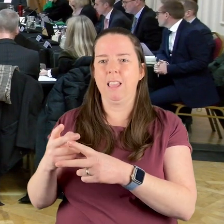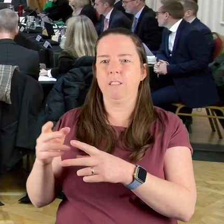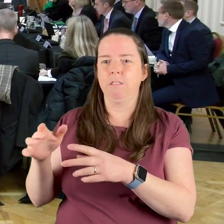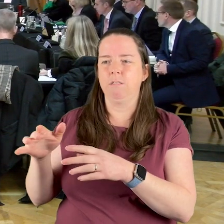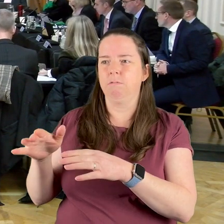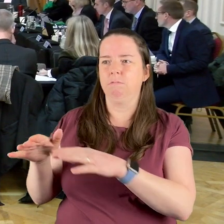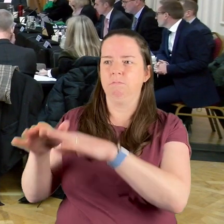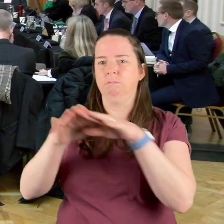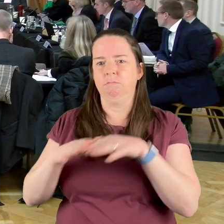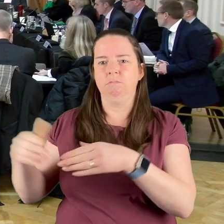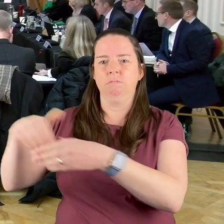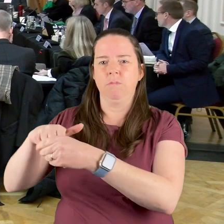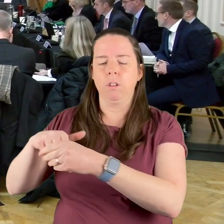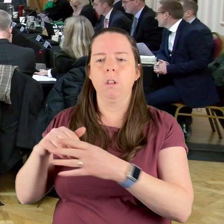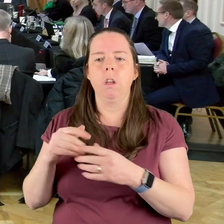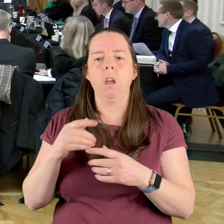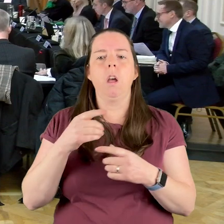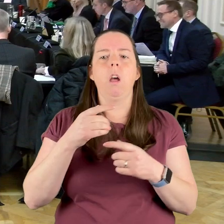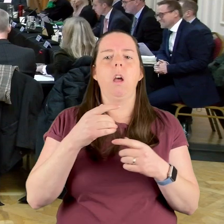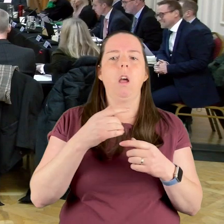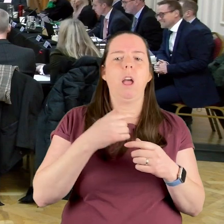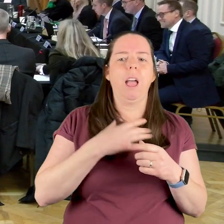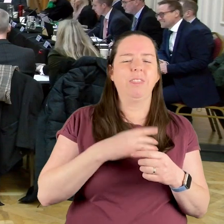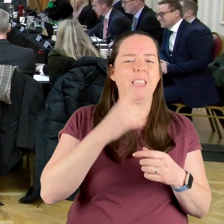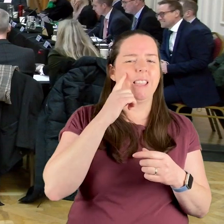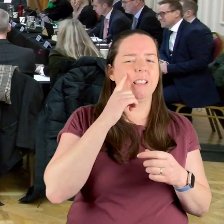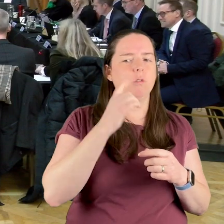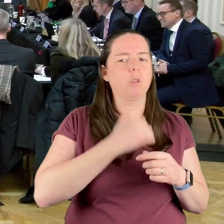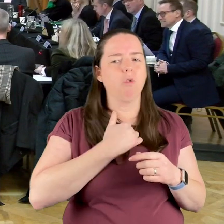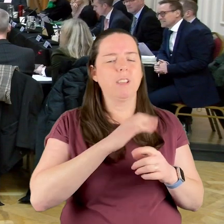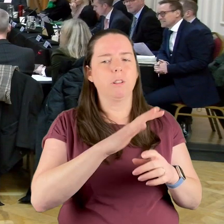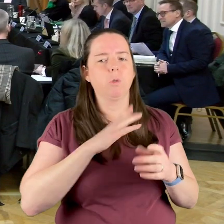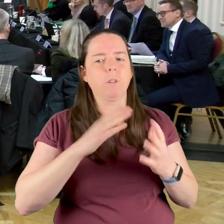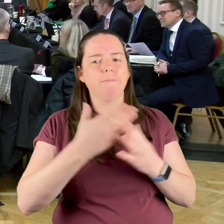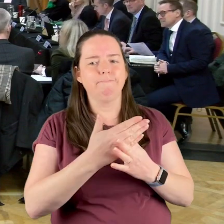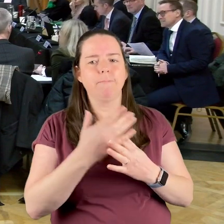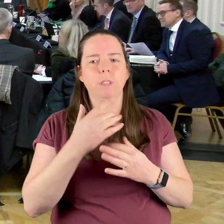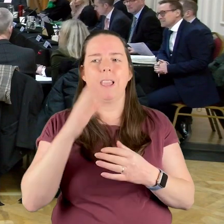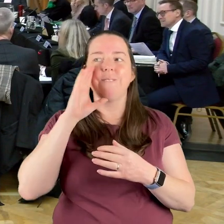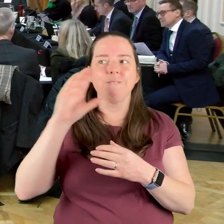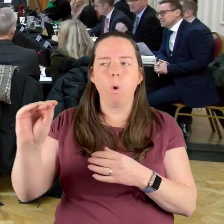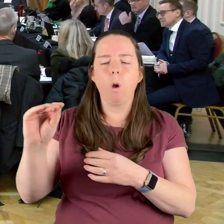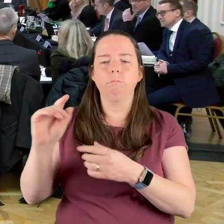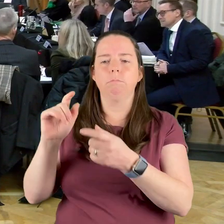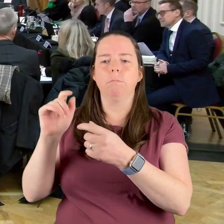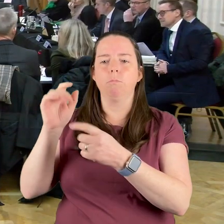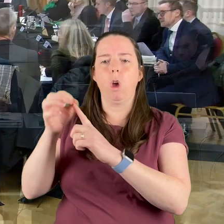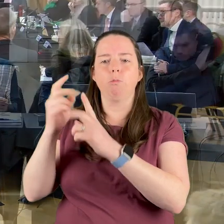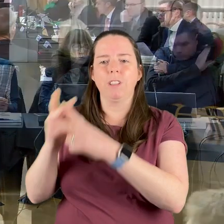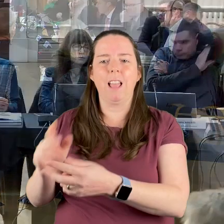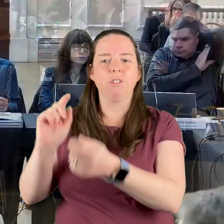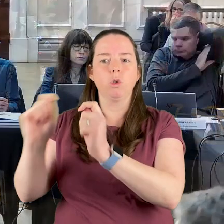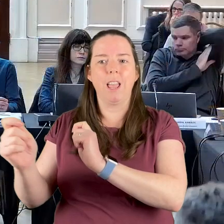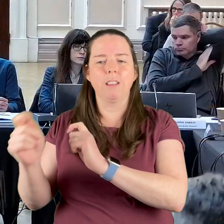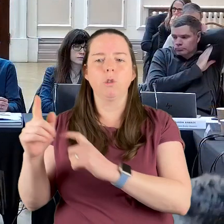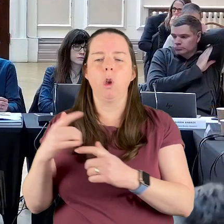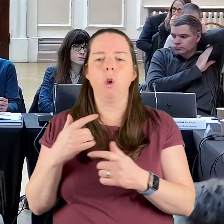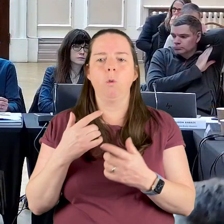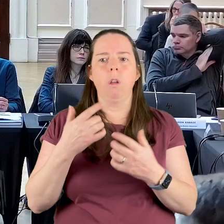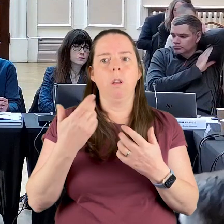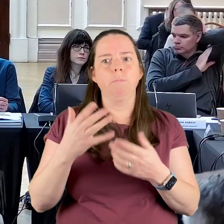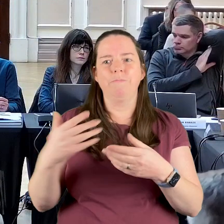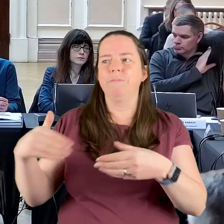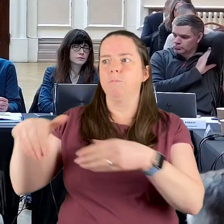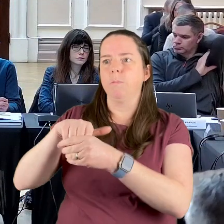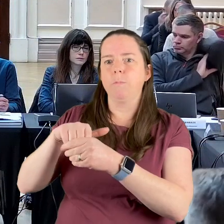everybody, including primary care. Sorry, Gloria, if I may, just very quickly. It's I think it's also just about informing primary care about this change.